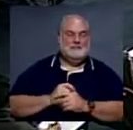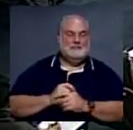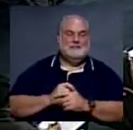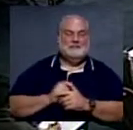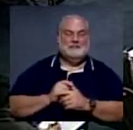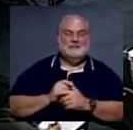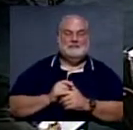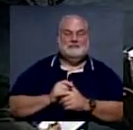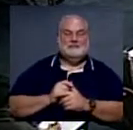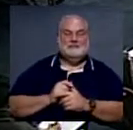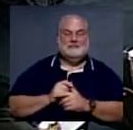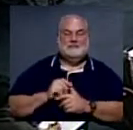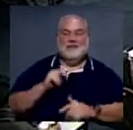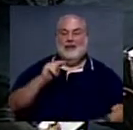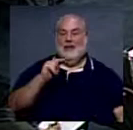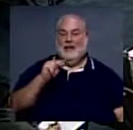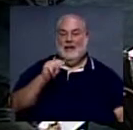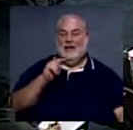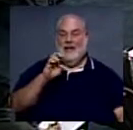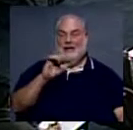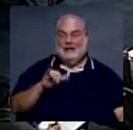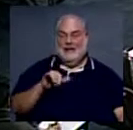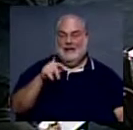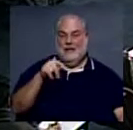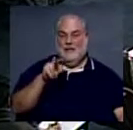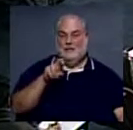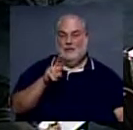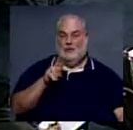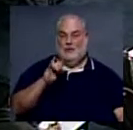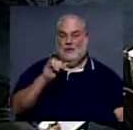Next person is Nancy Pruitt.